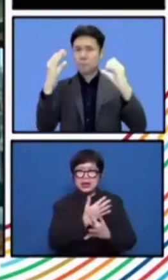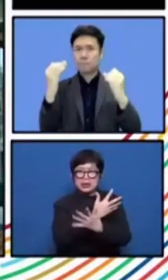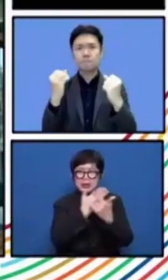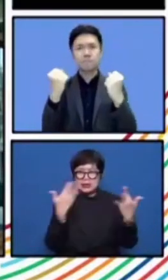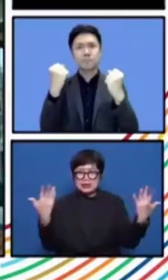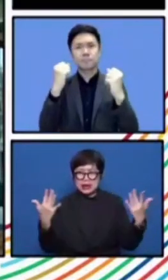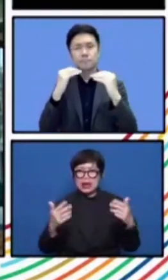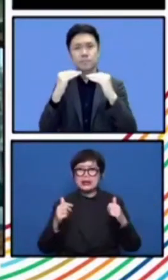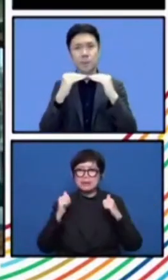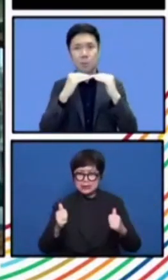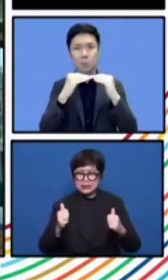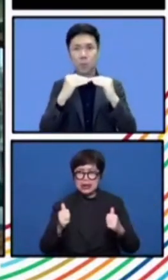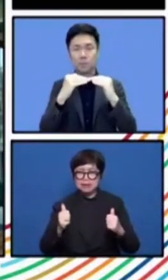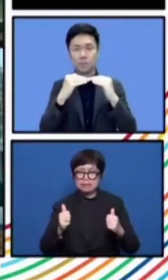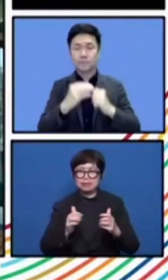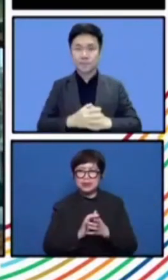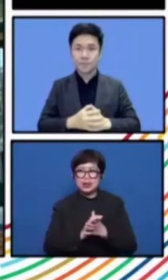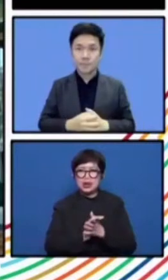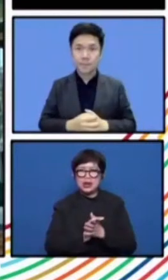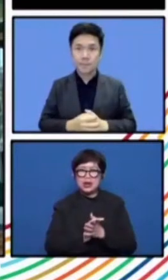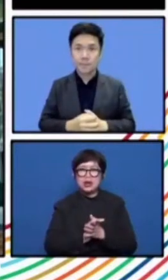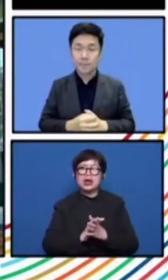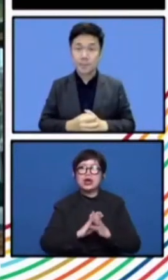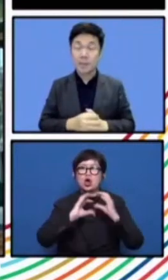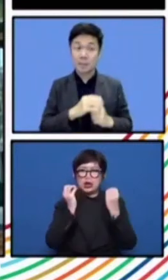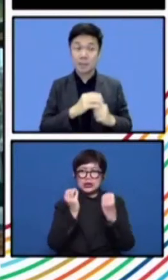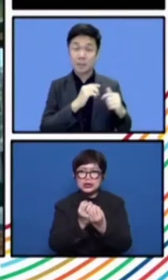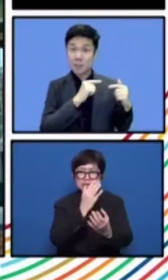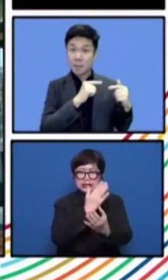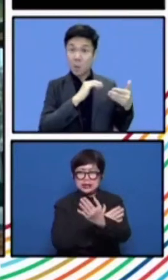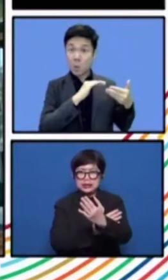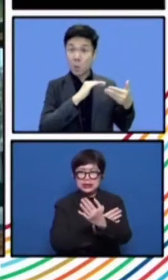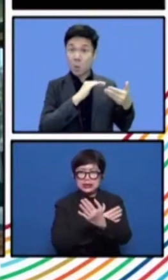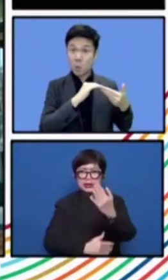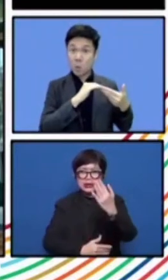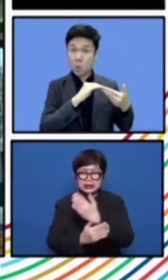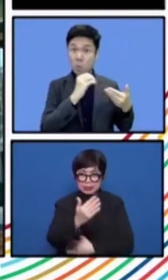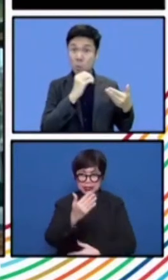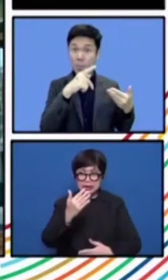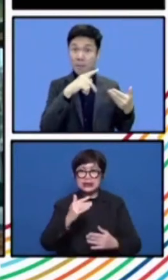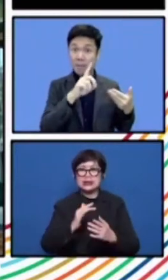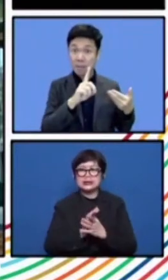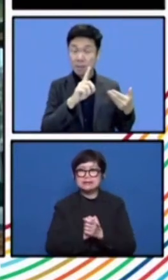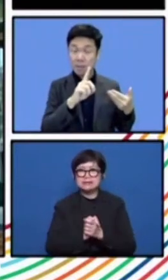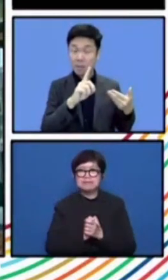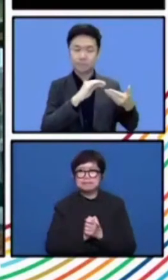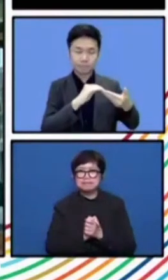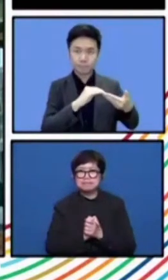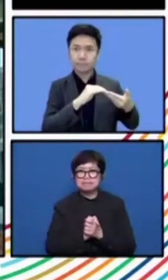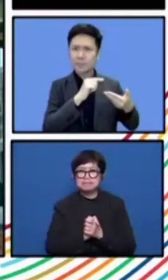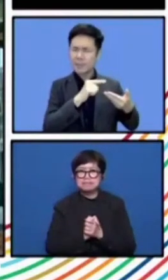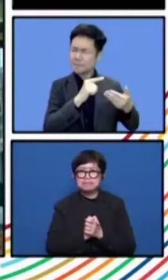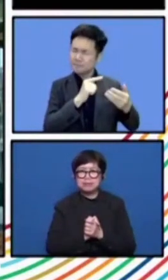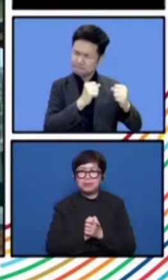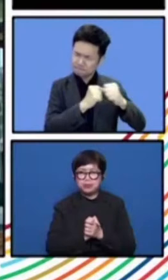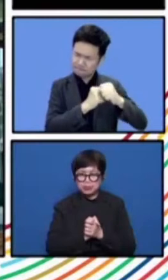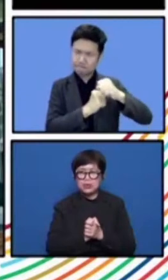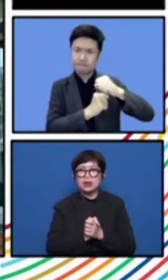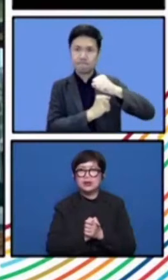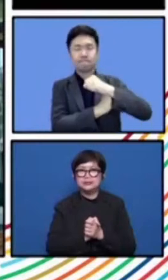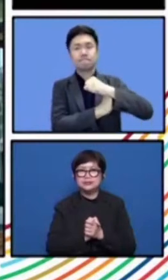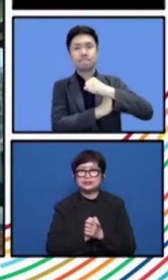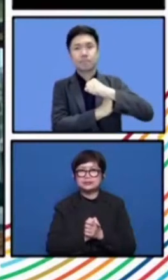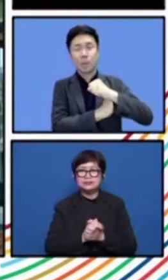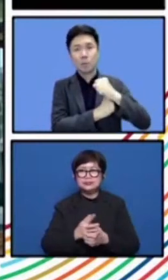what is the OPD I want to say that it is a fundamental organization of personal disabilities it